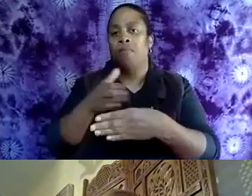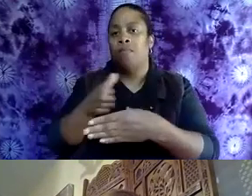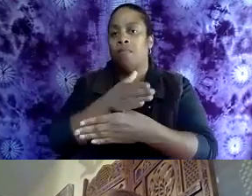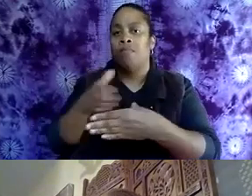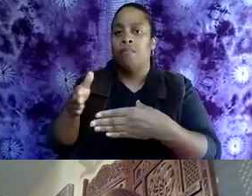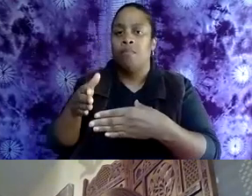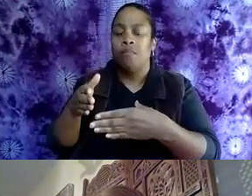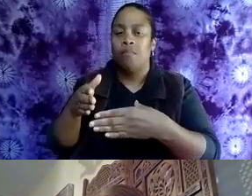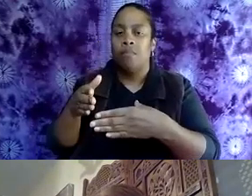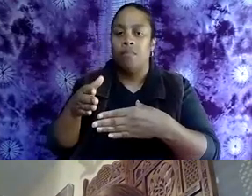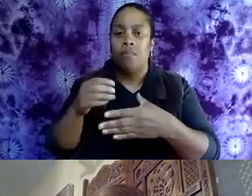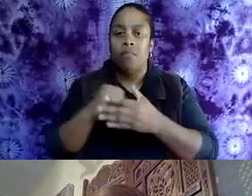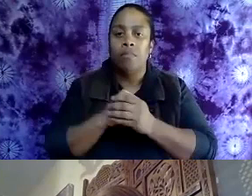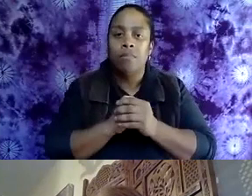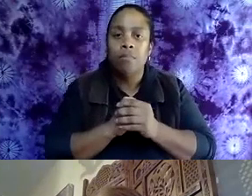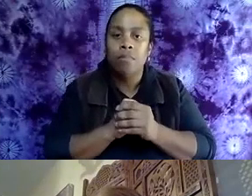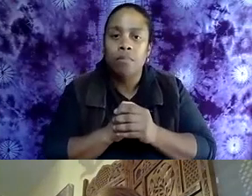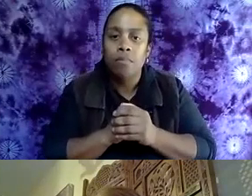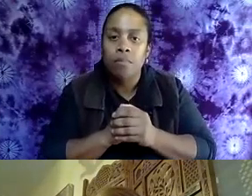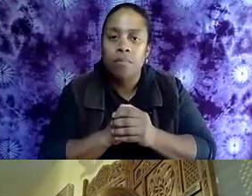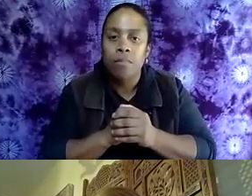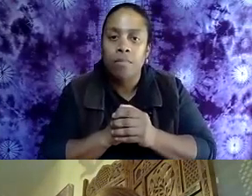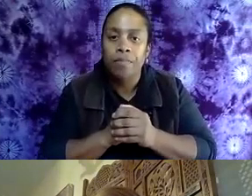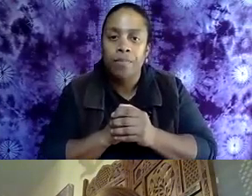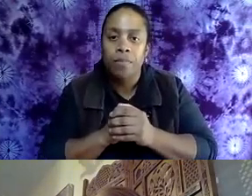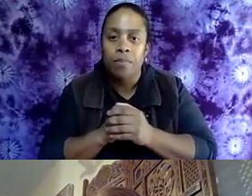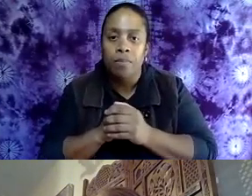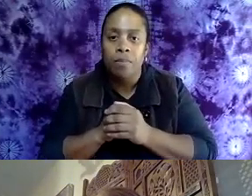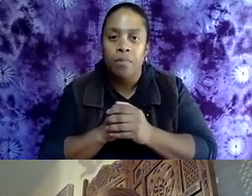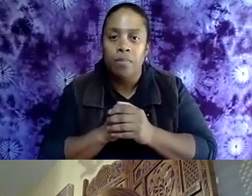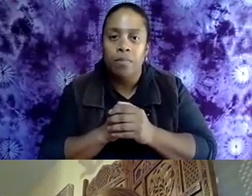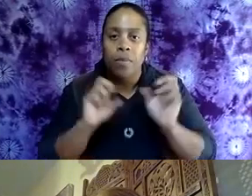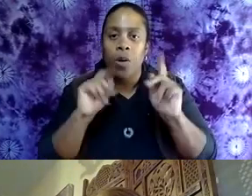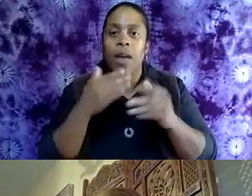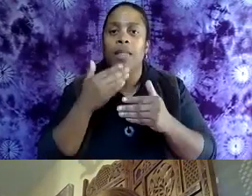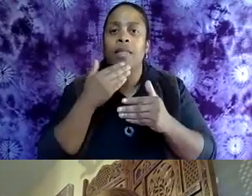taking a step towards making reparations for that as well. All right, thank you